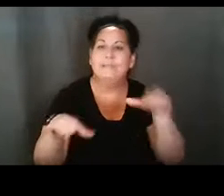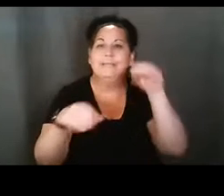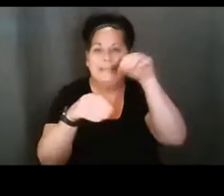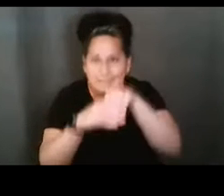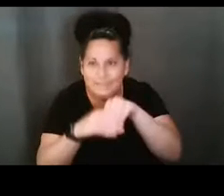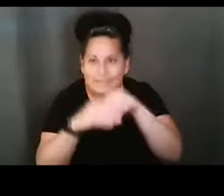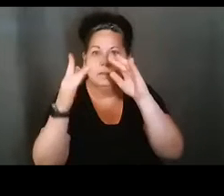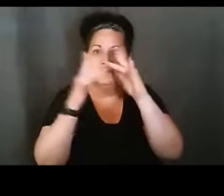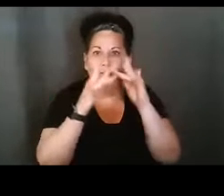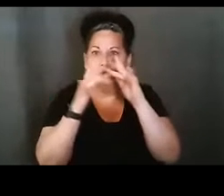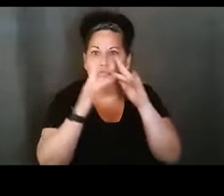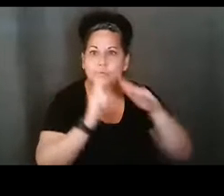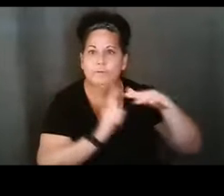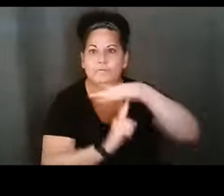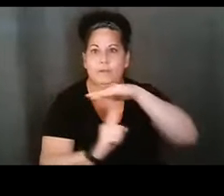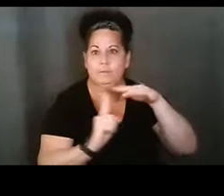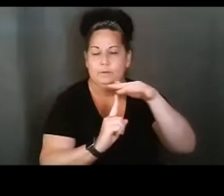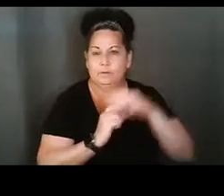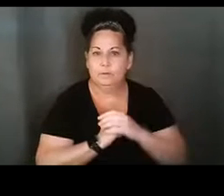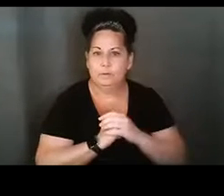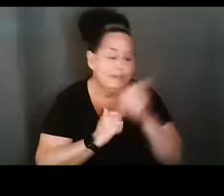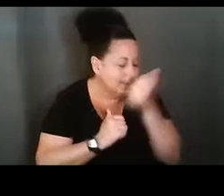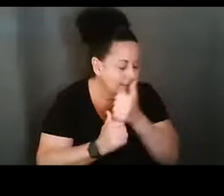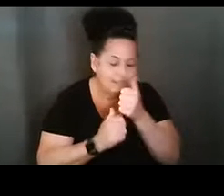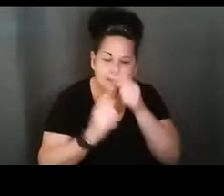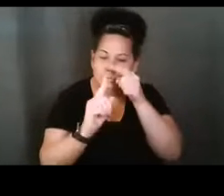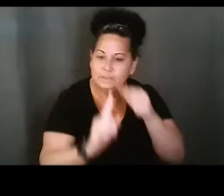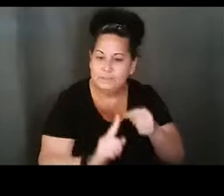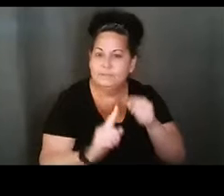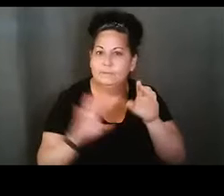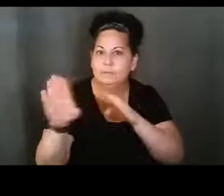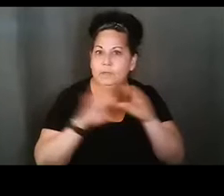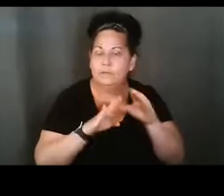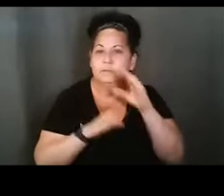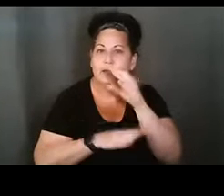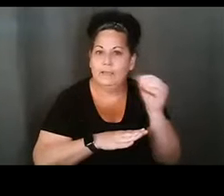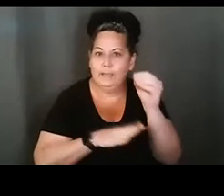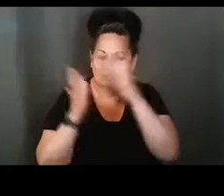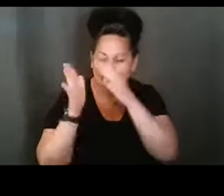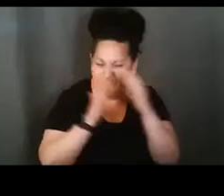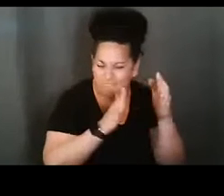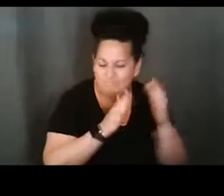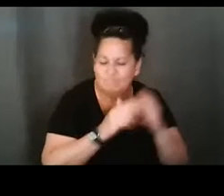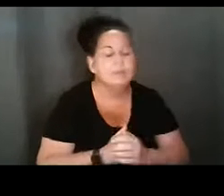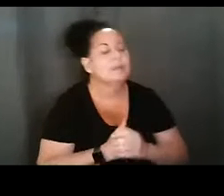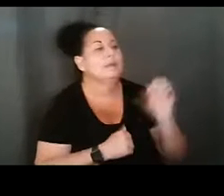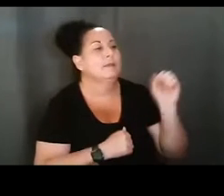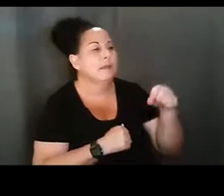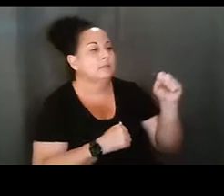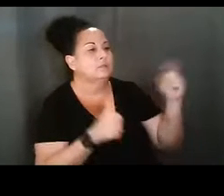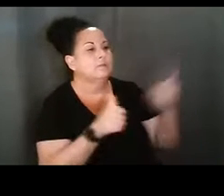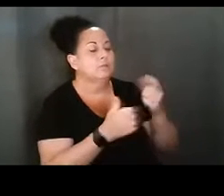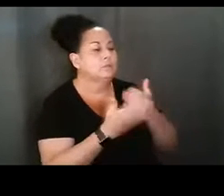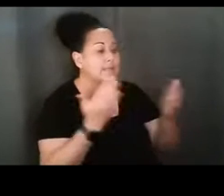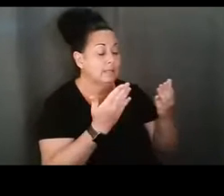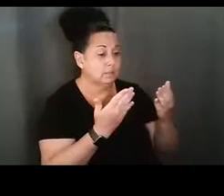any specific behaviors or strategies in addition to what's been shared? I think, yes, the first thing is observing